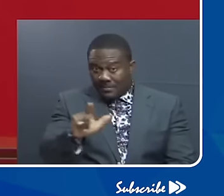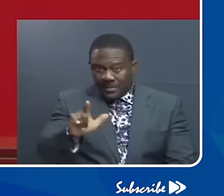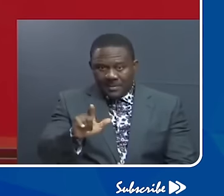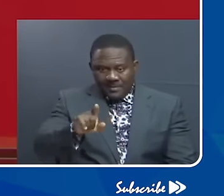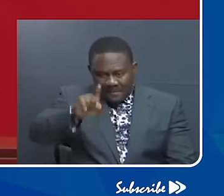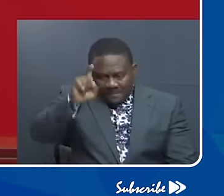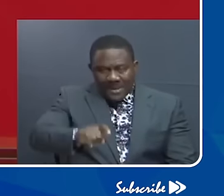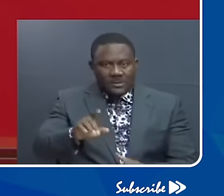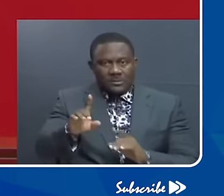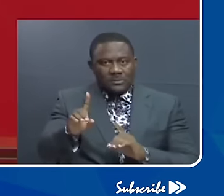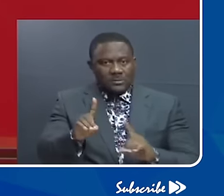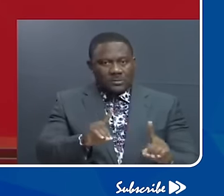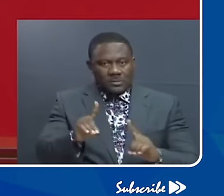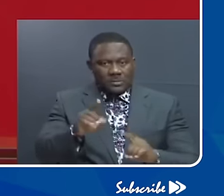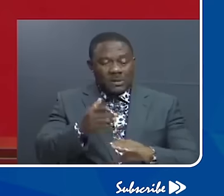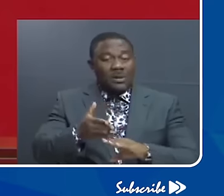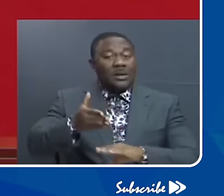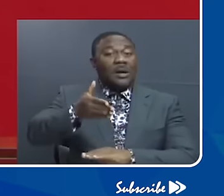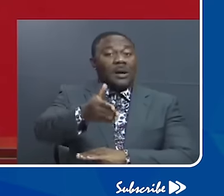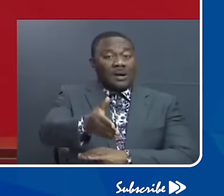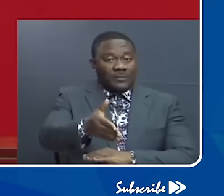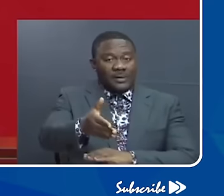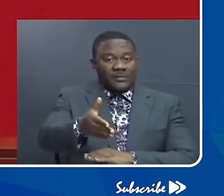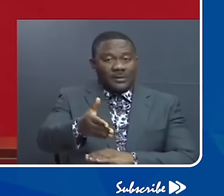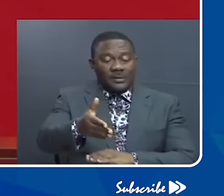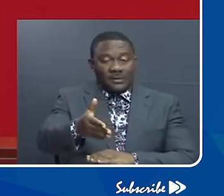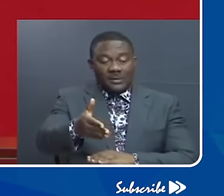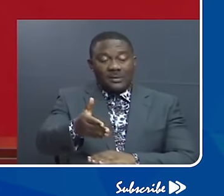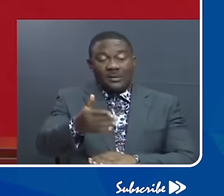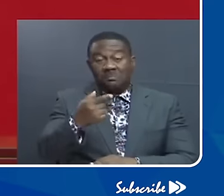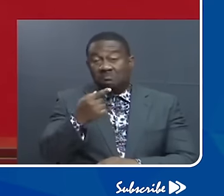made after the determination of the